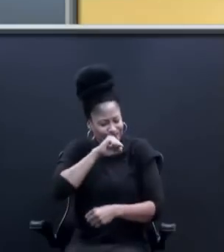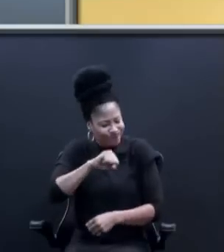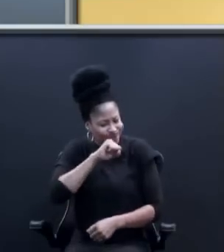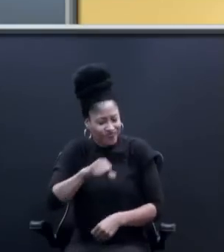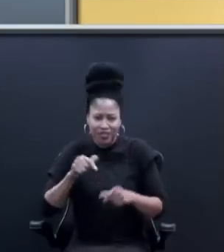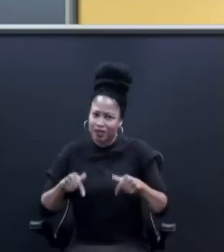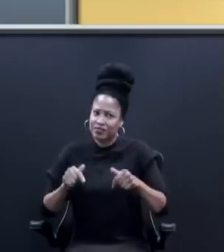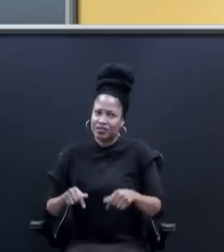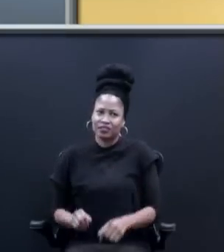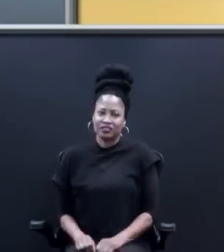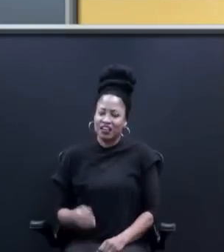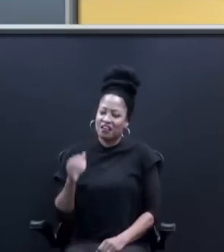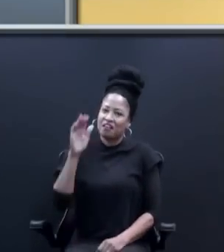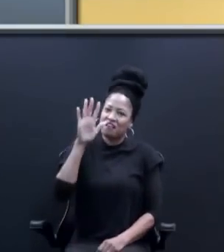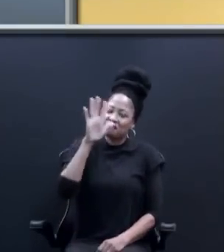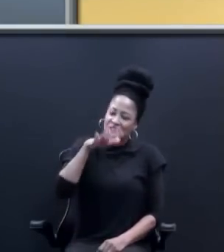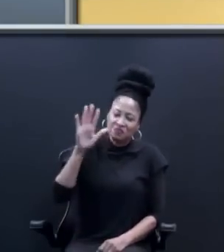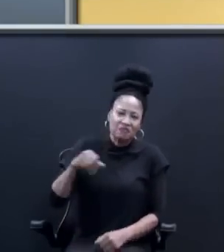it.